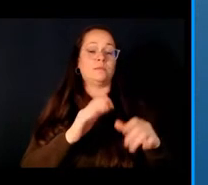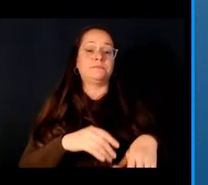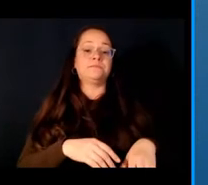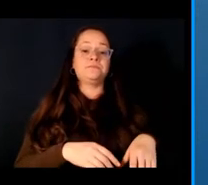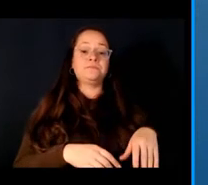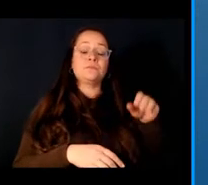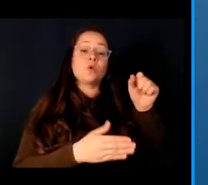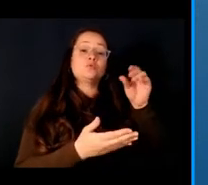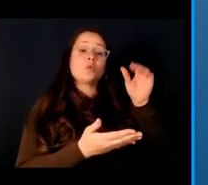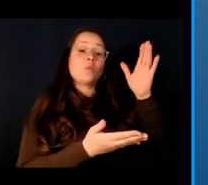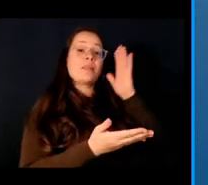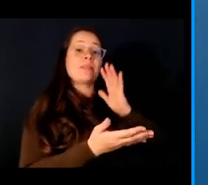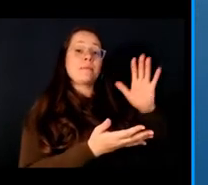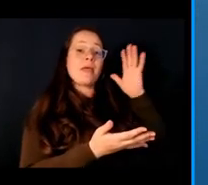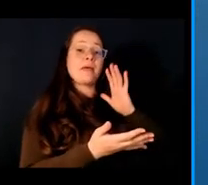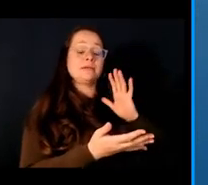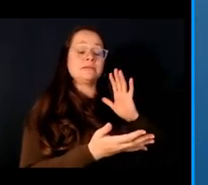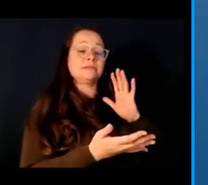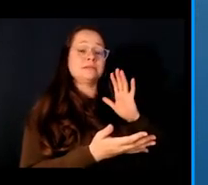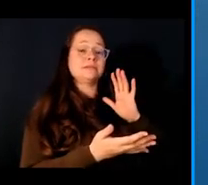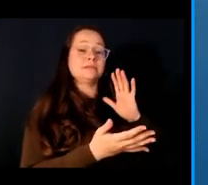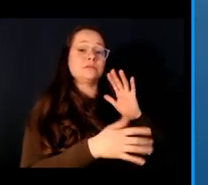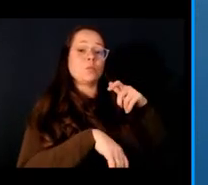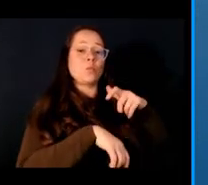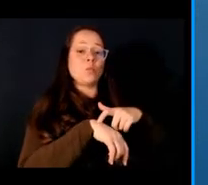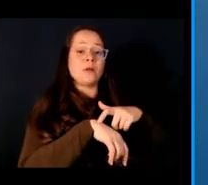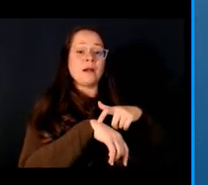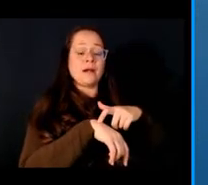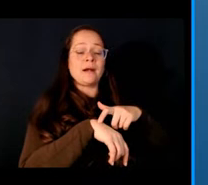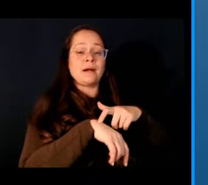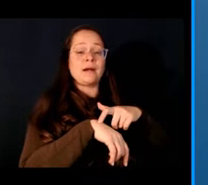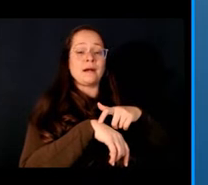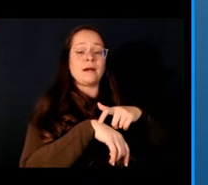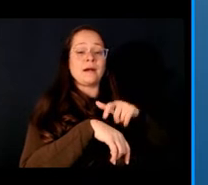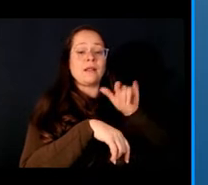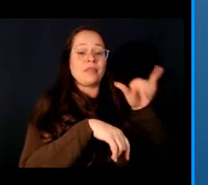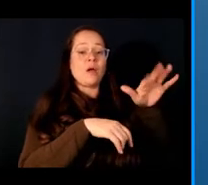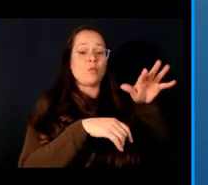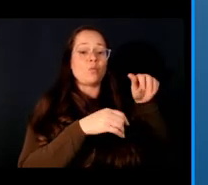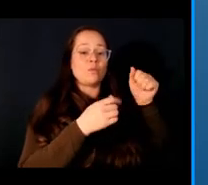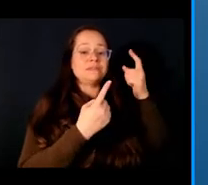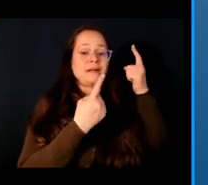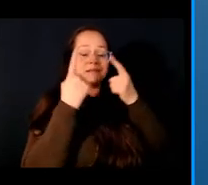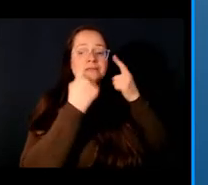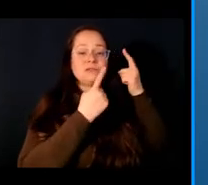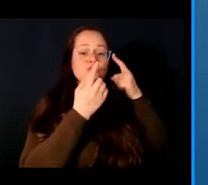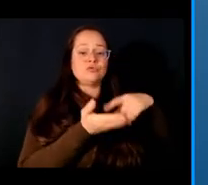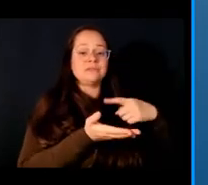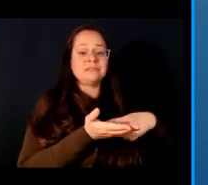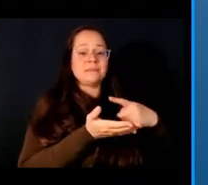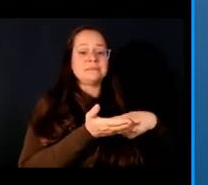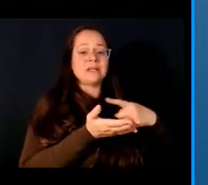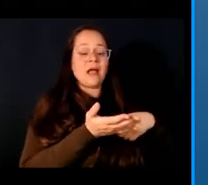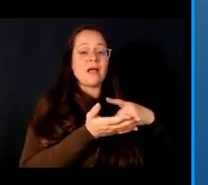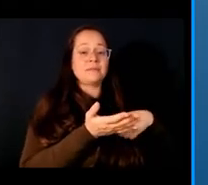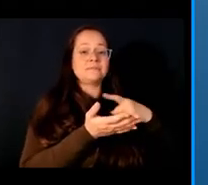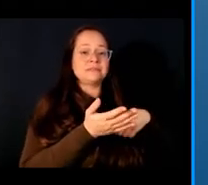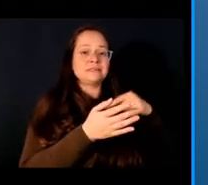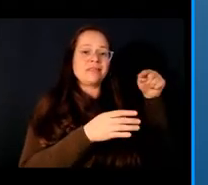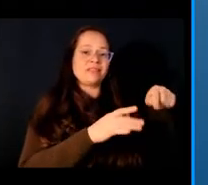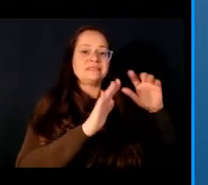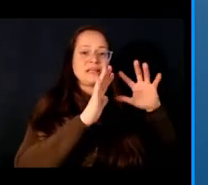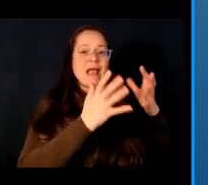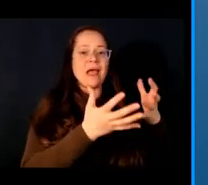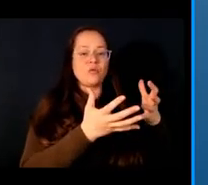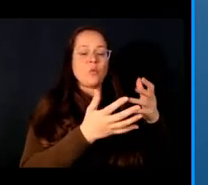past when these have been considered uh sometimes unless this category there